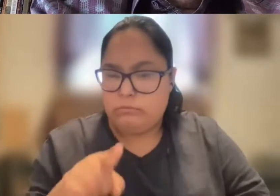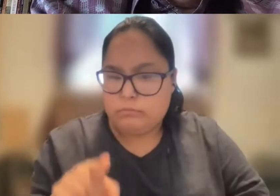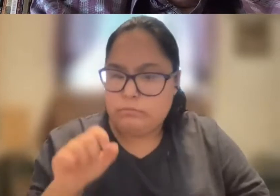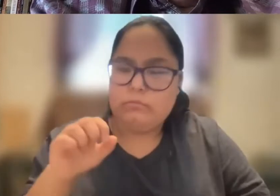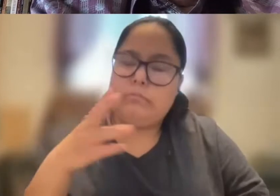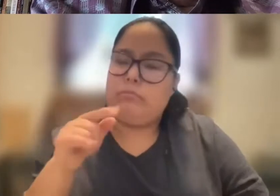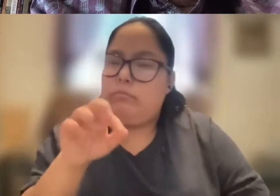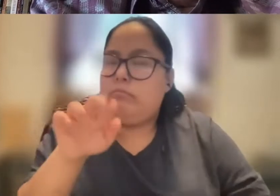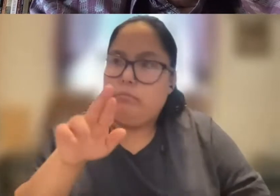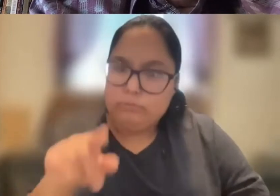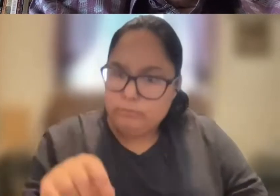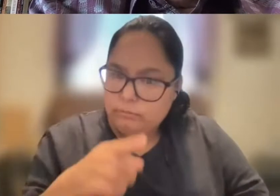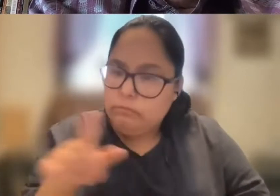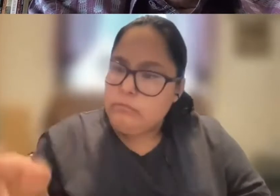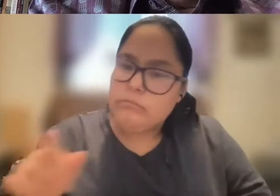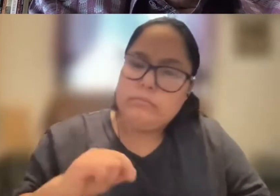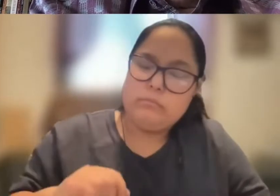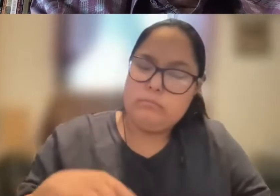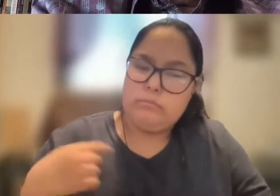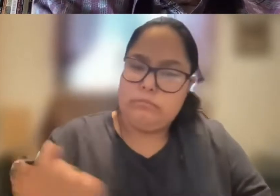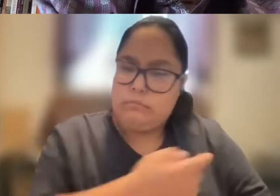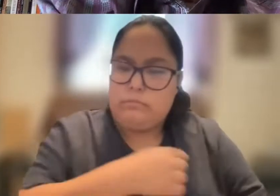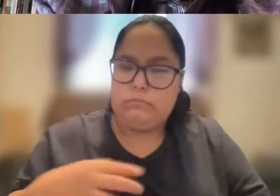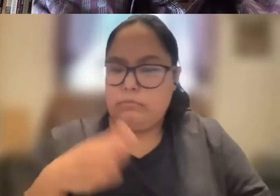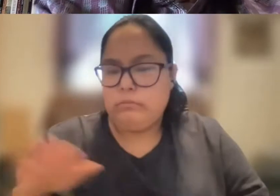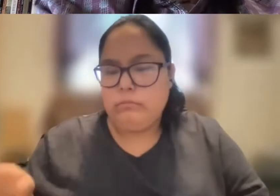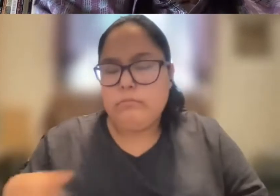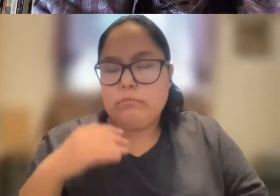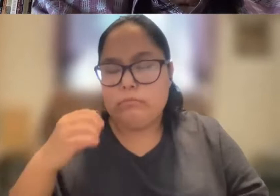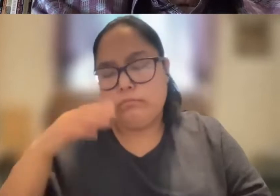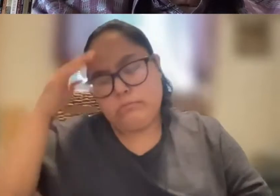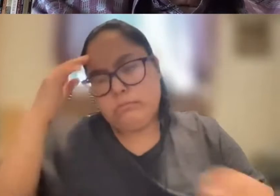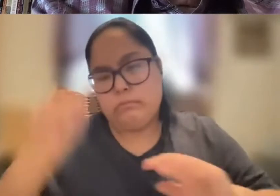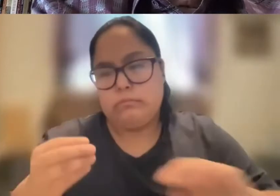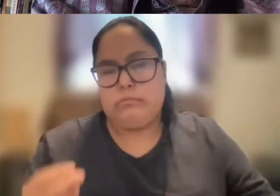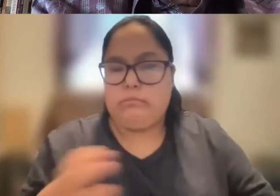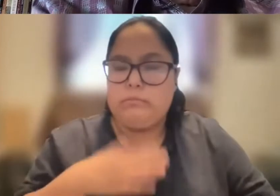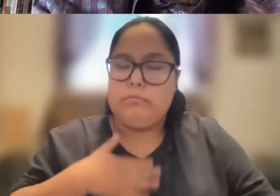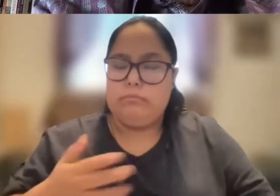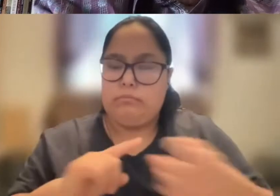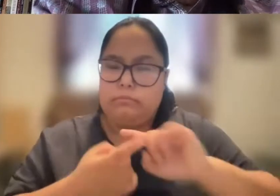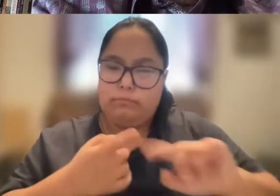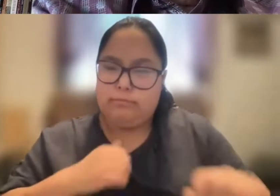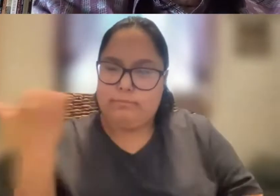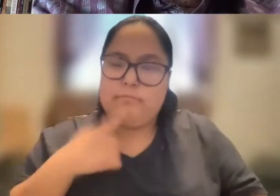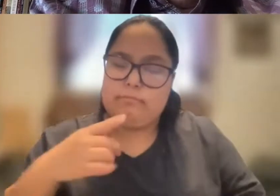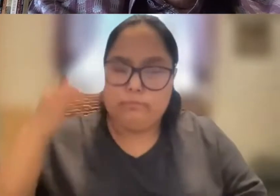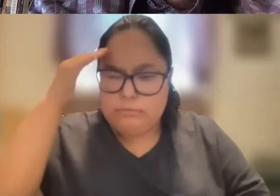It was heart-wrenching because I'm just a young guy. My family doesn't know, nobody